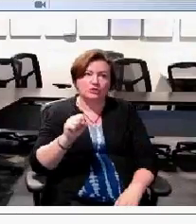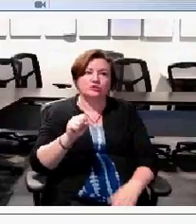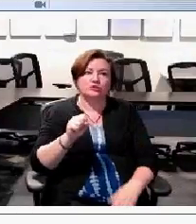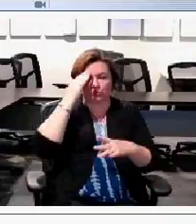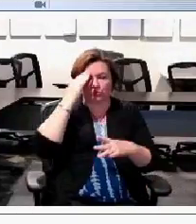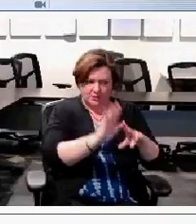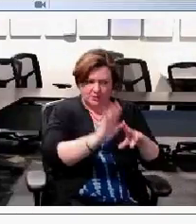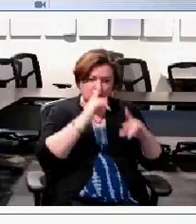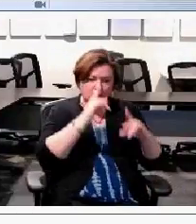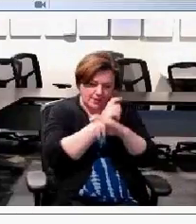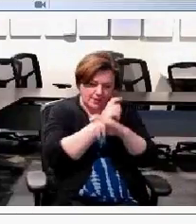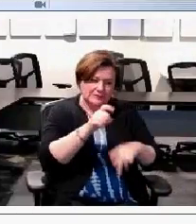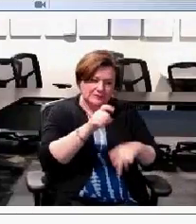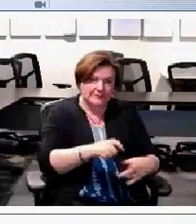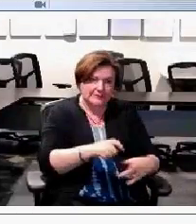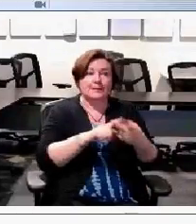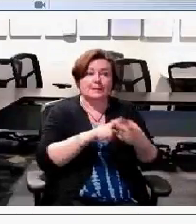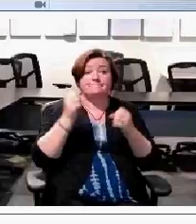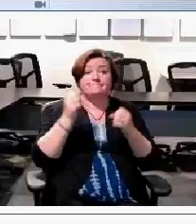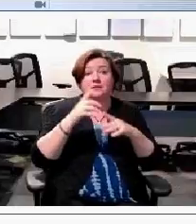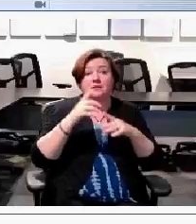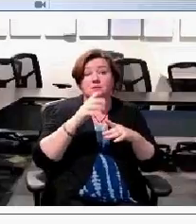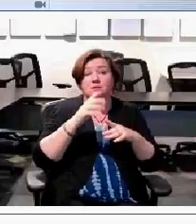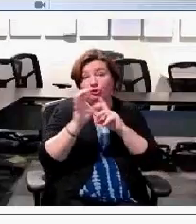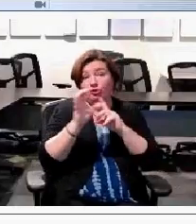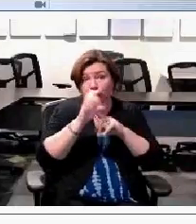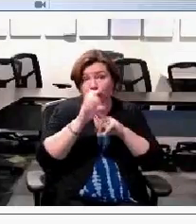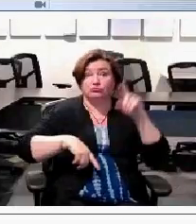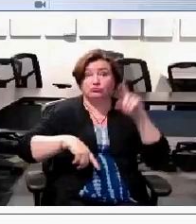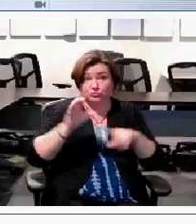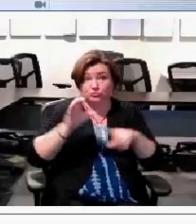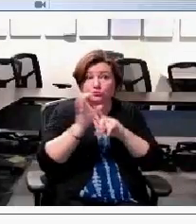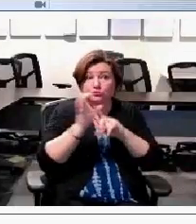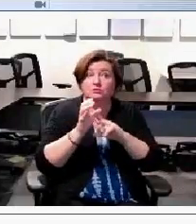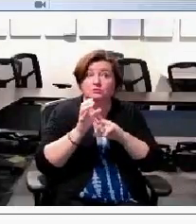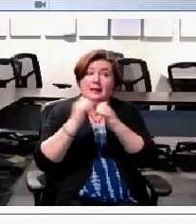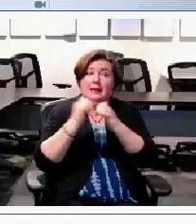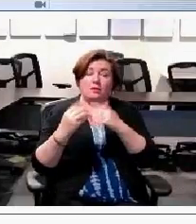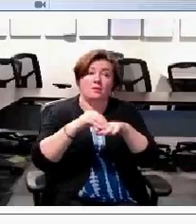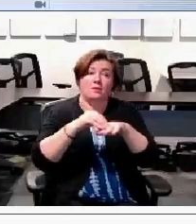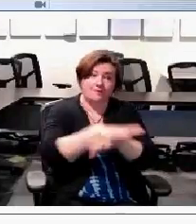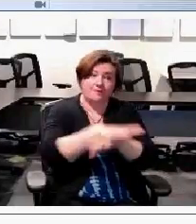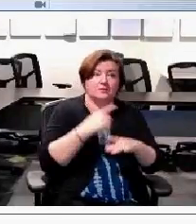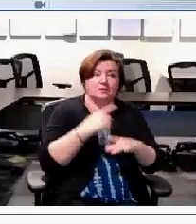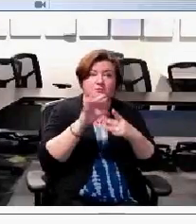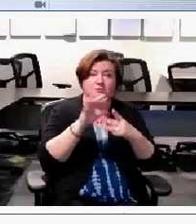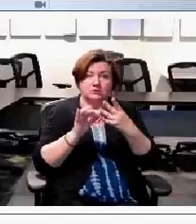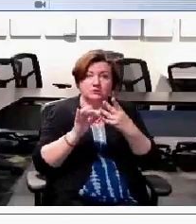needs. In cultural populations, we do work quite closely with the multicultural health